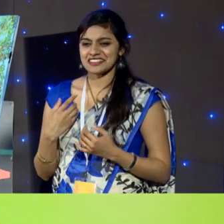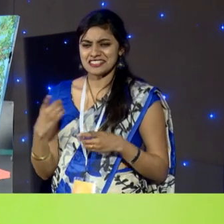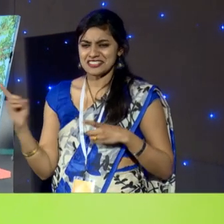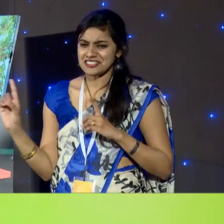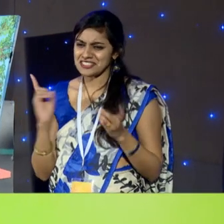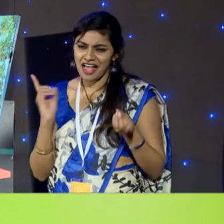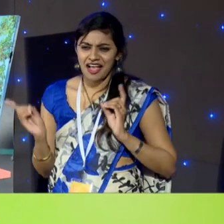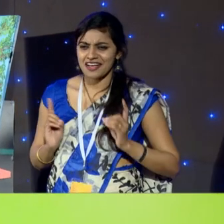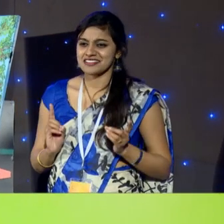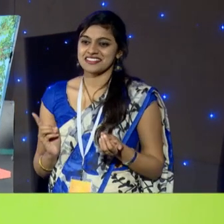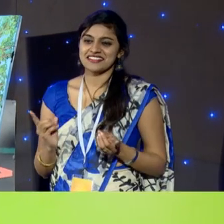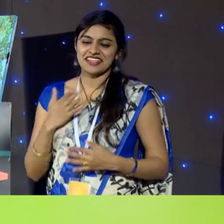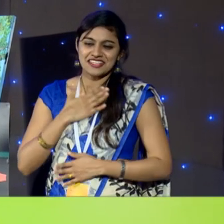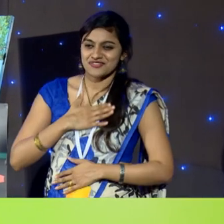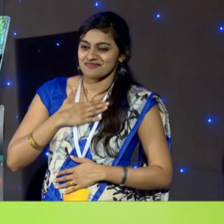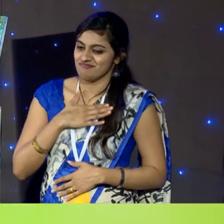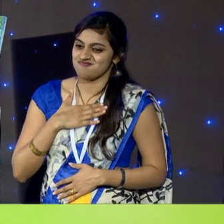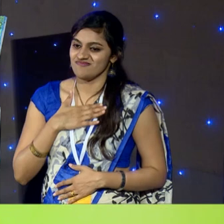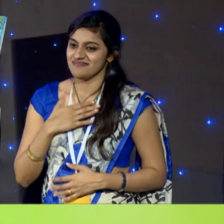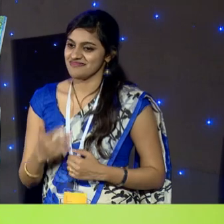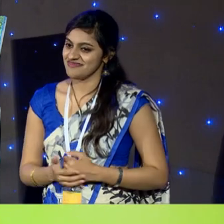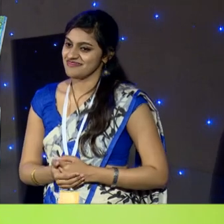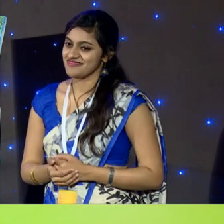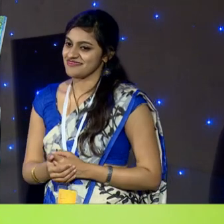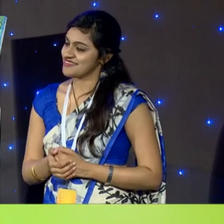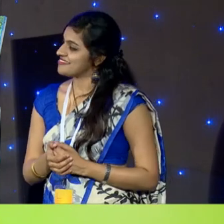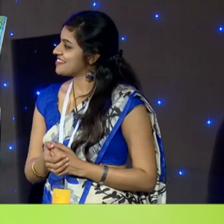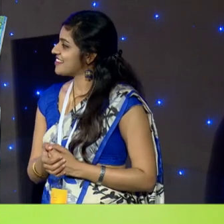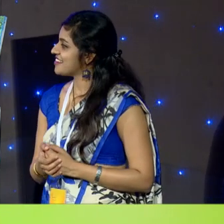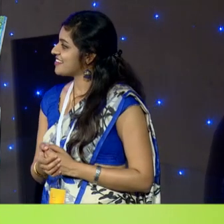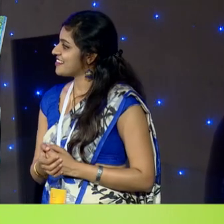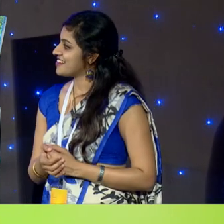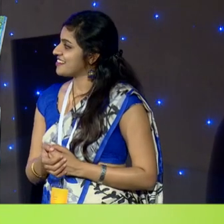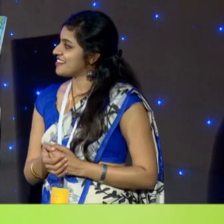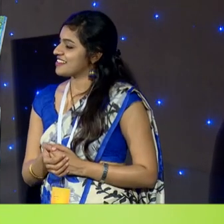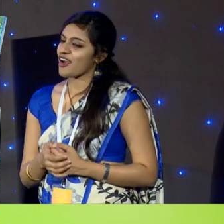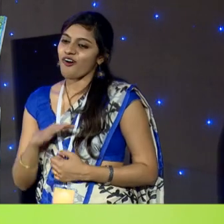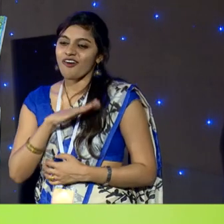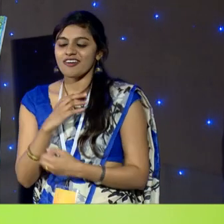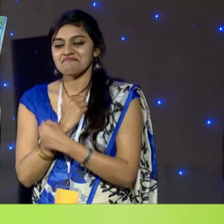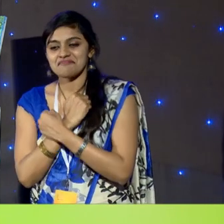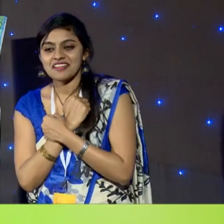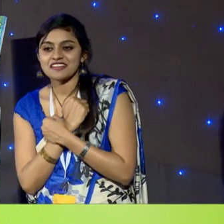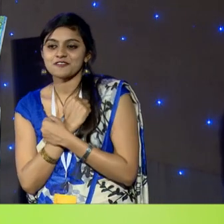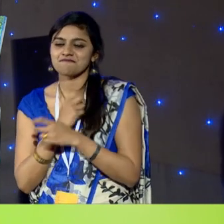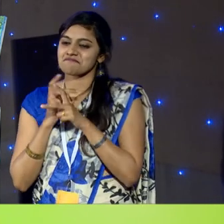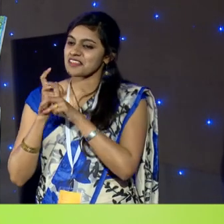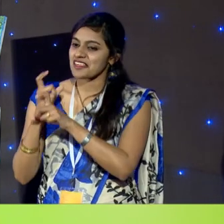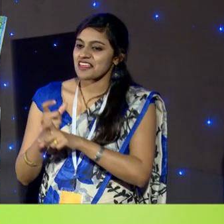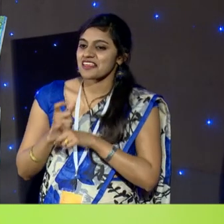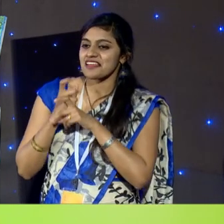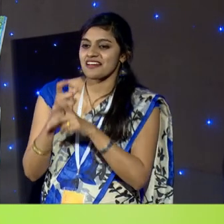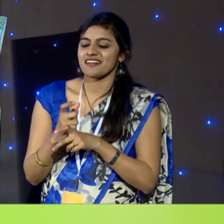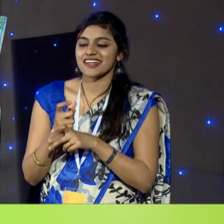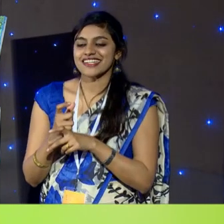in ecstasy, and the tender, loving care, understanding, acceptance made it